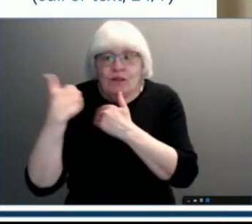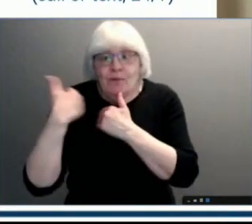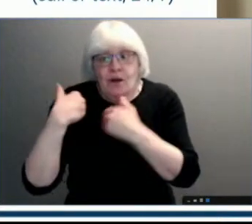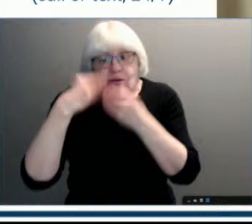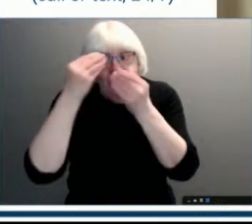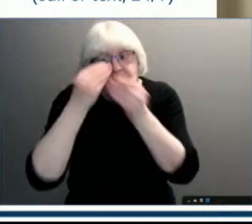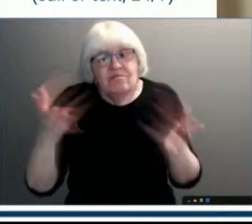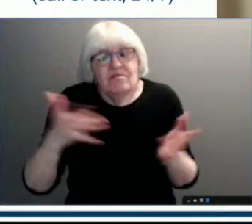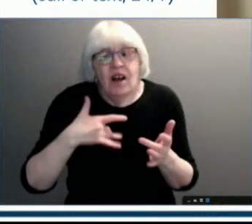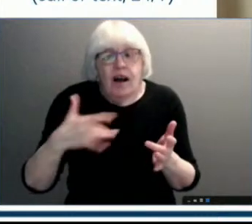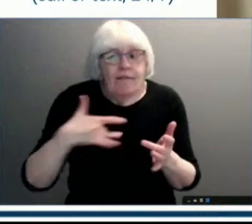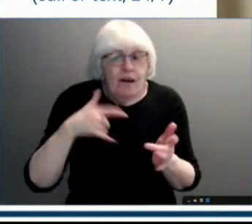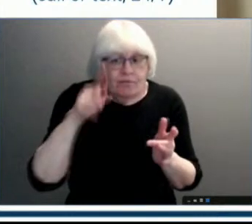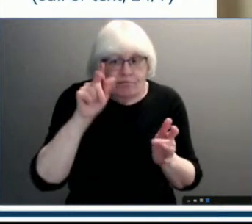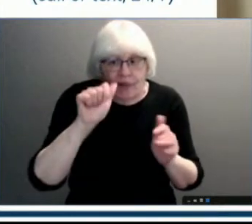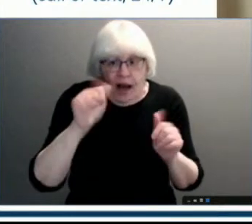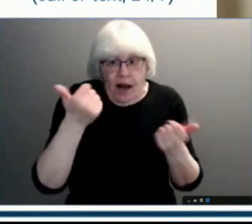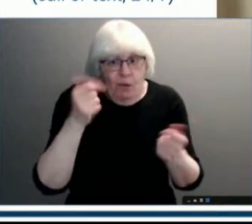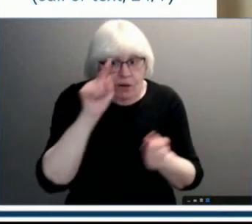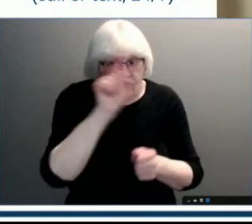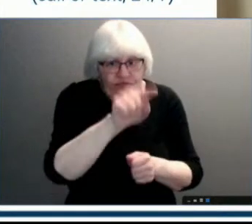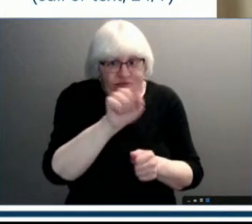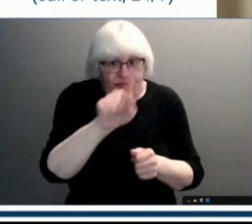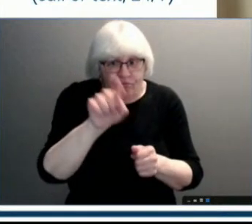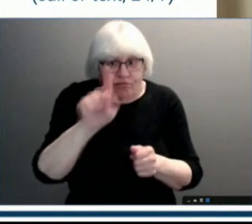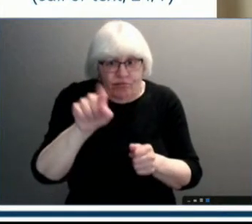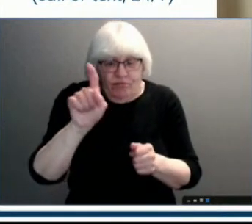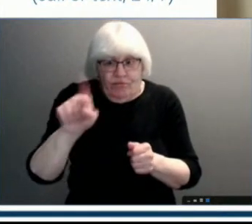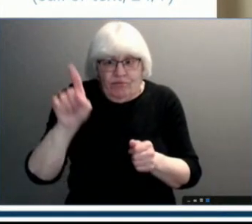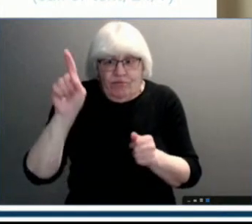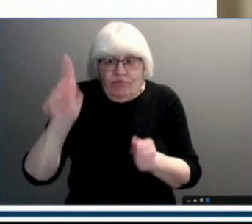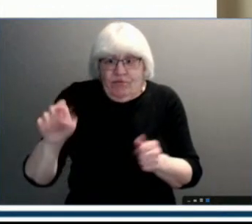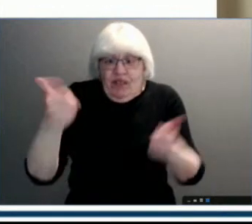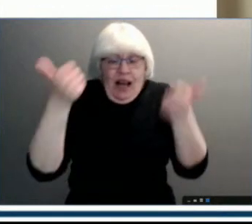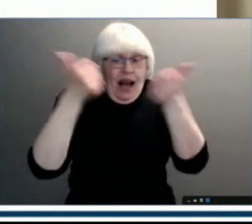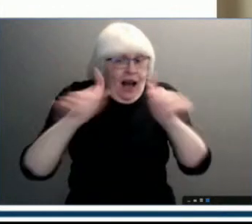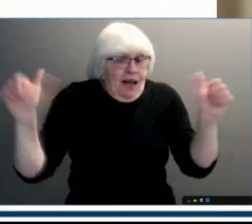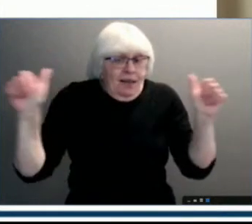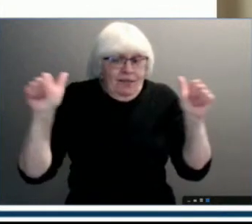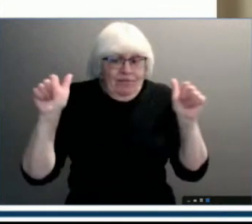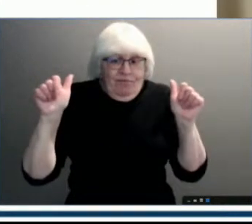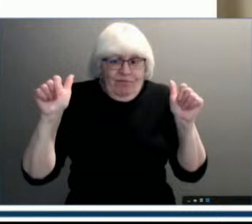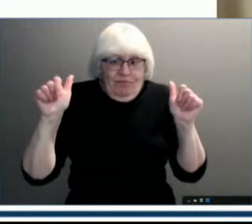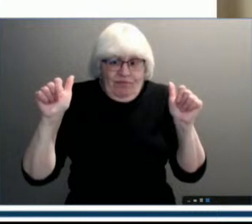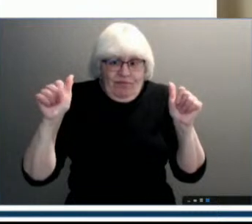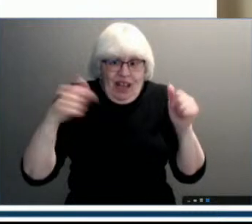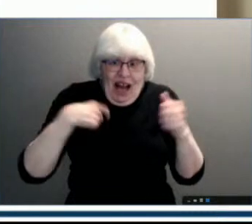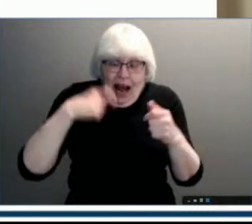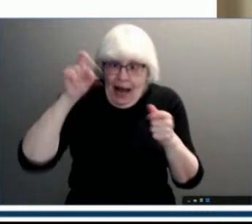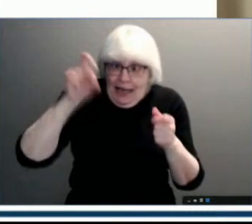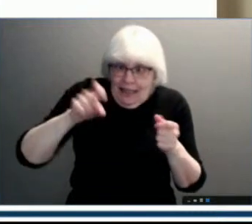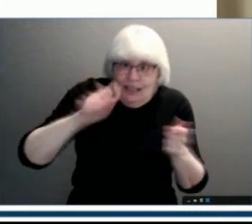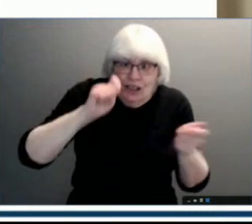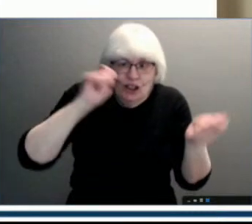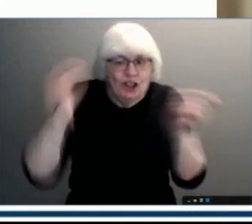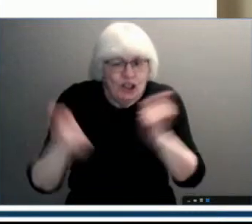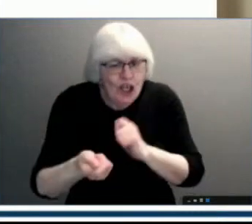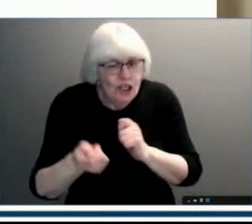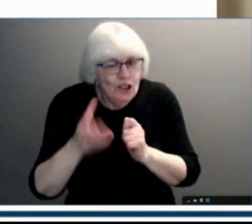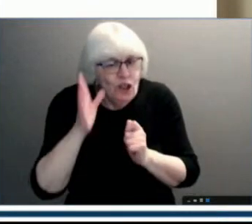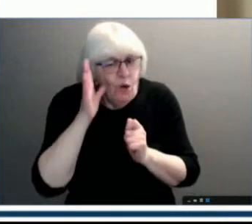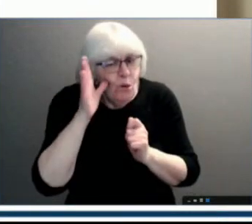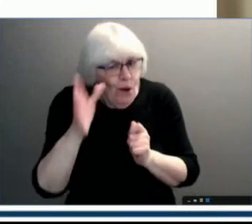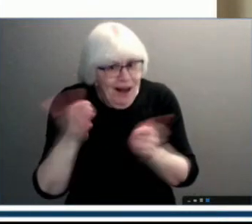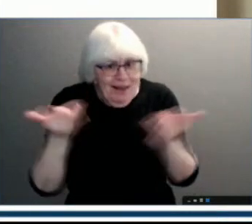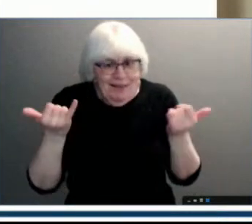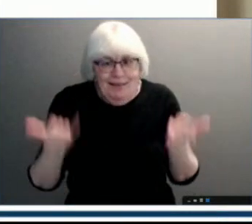people, and that probably actually a number of people will let them know. But if we need to change course, we will. But the reality is our resources are stretched. And the